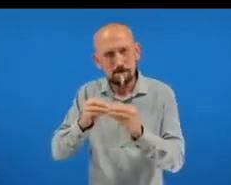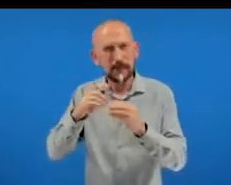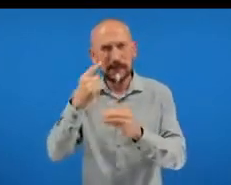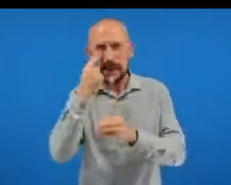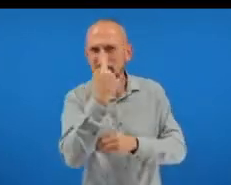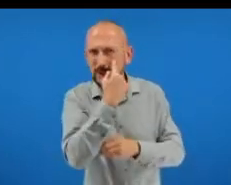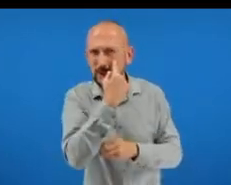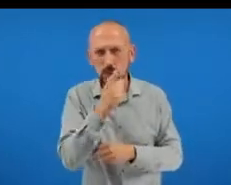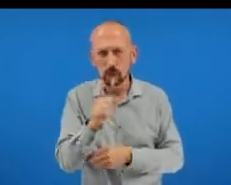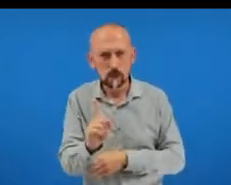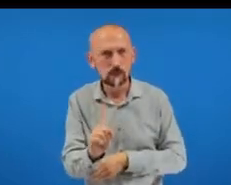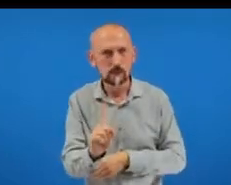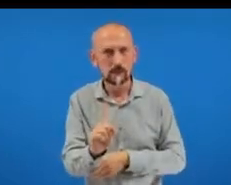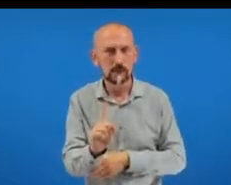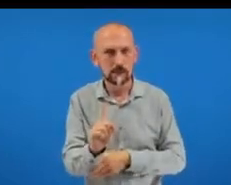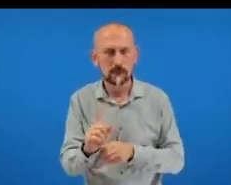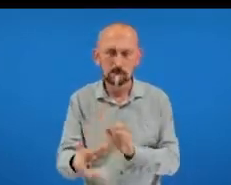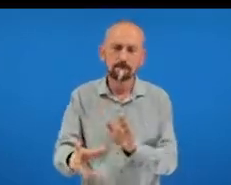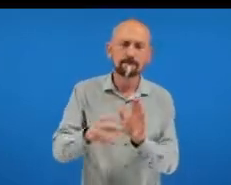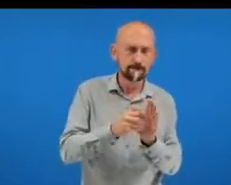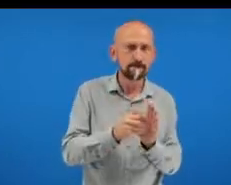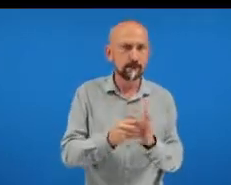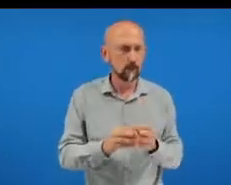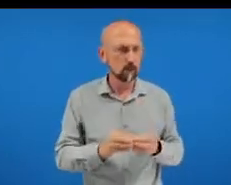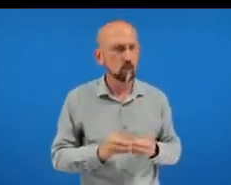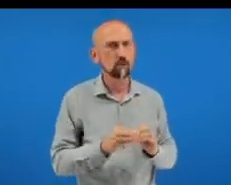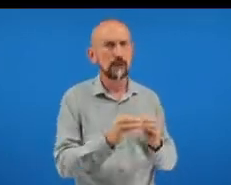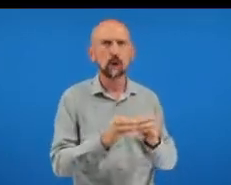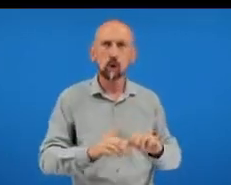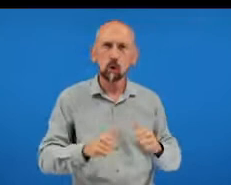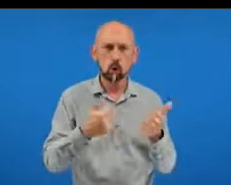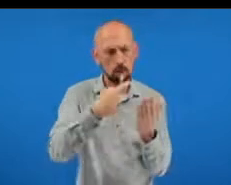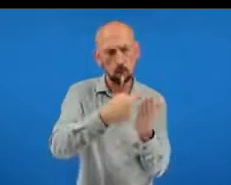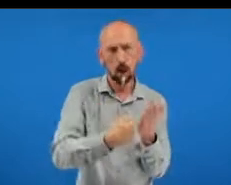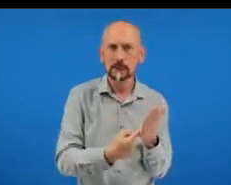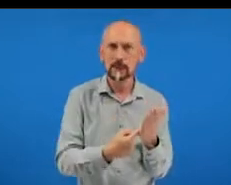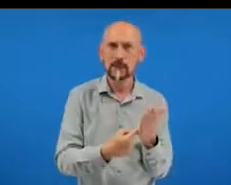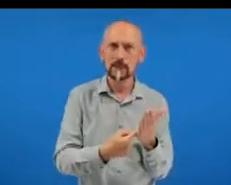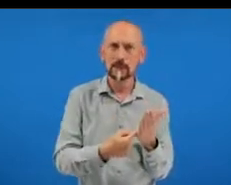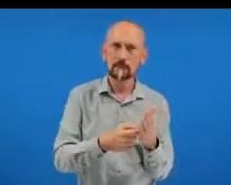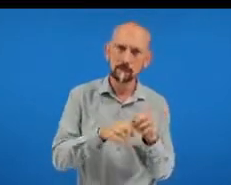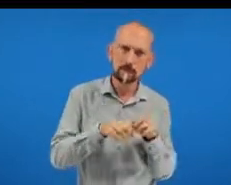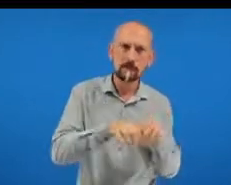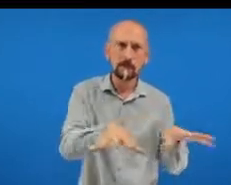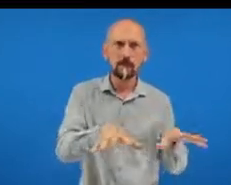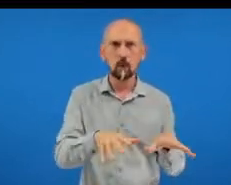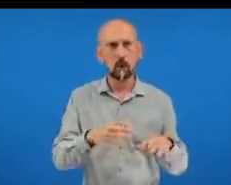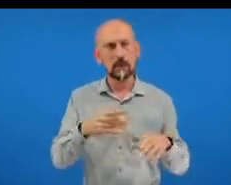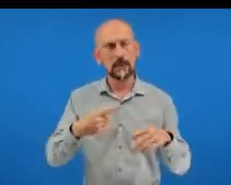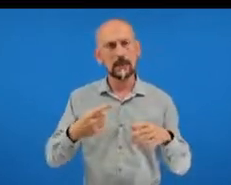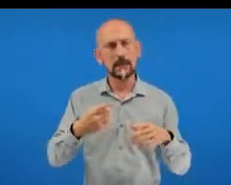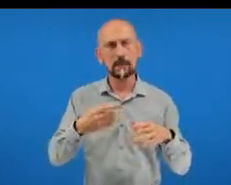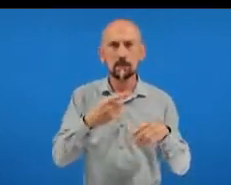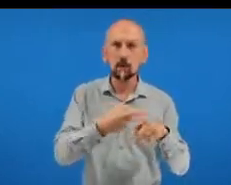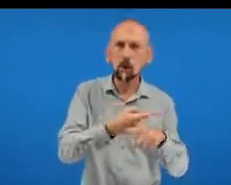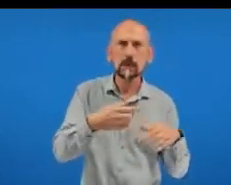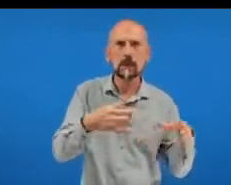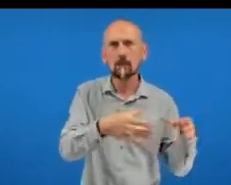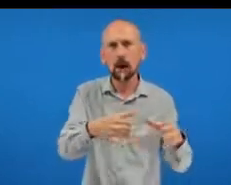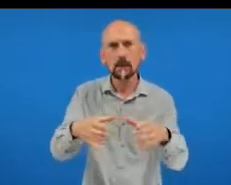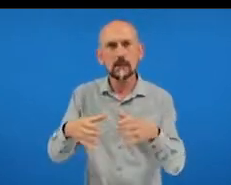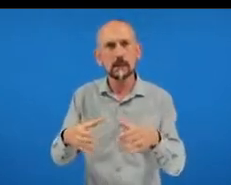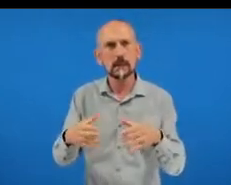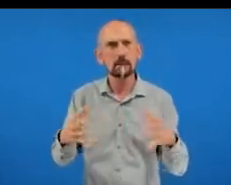to produce good policy documents in the cross-party work that happens in Parliament. When I